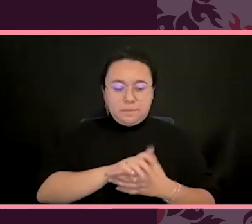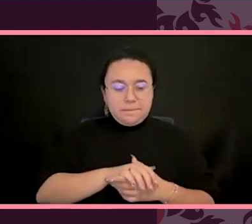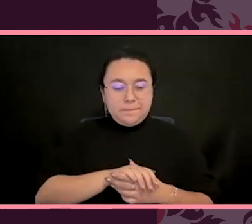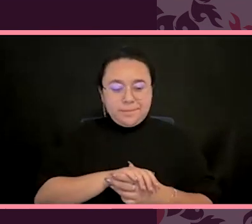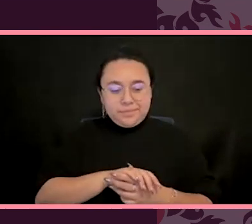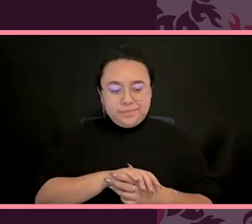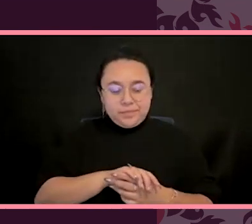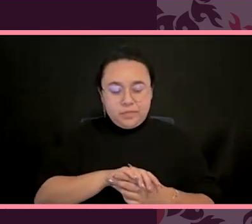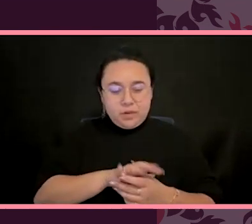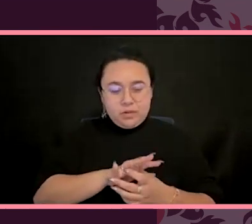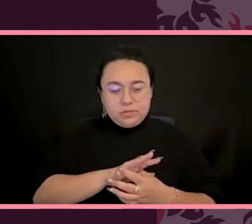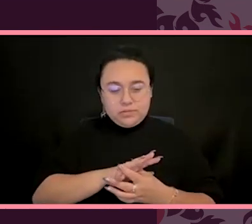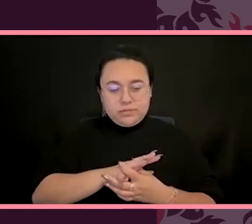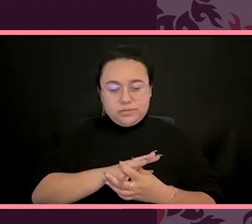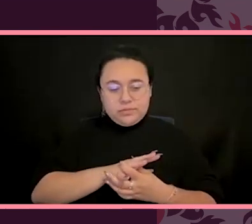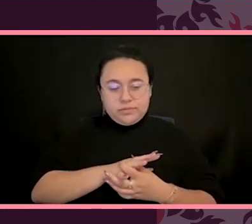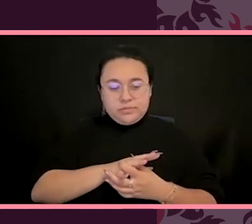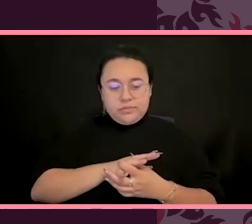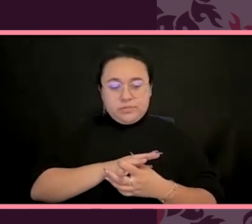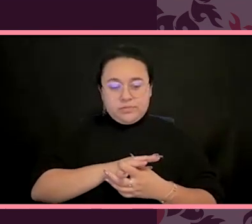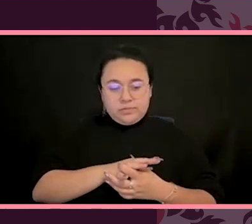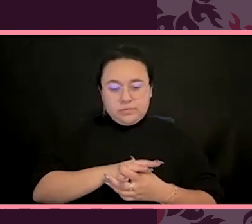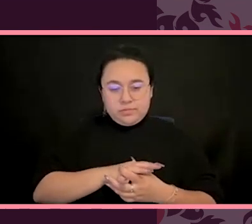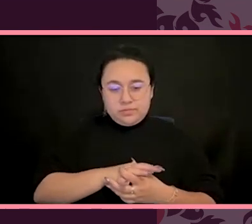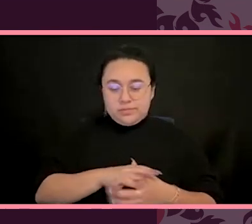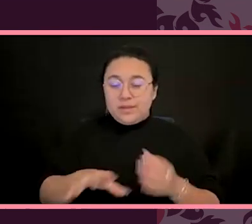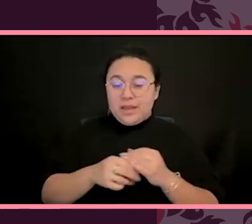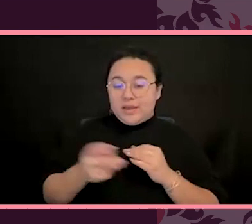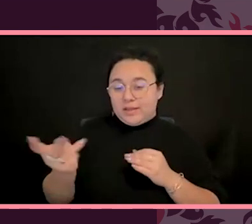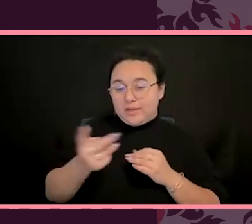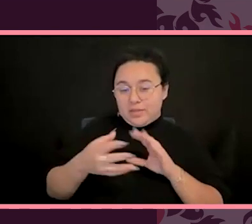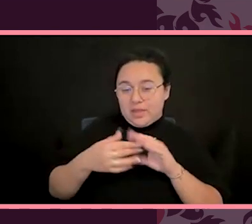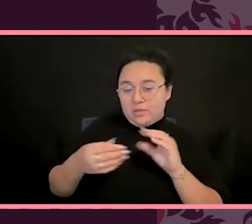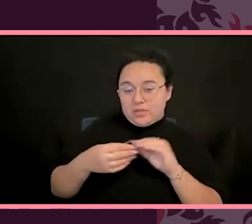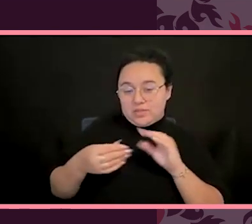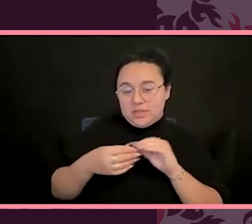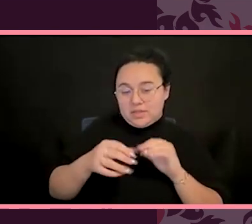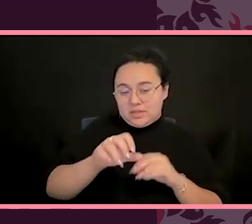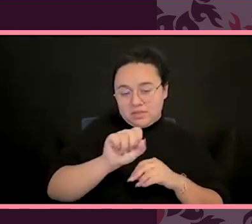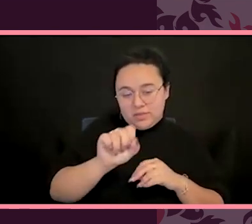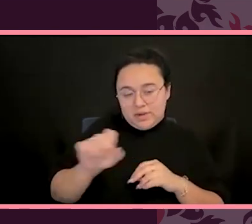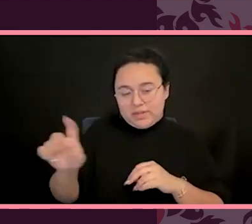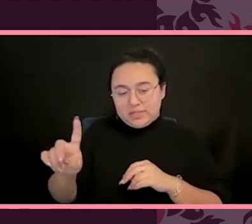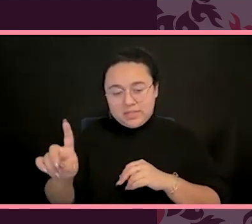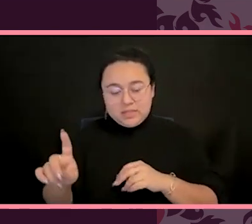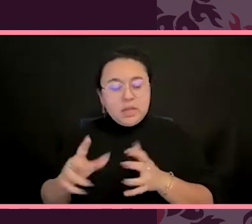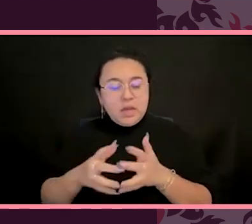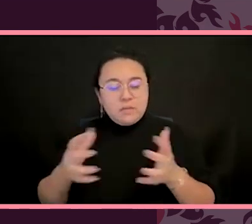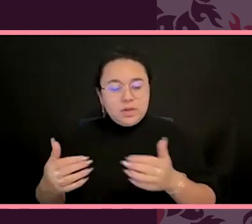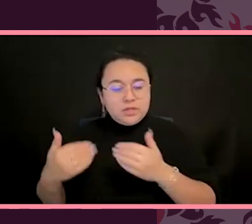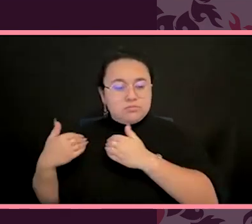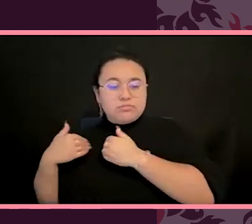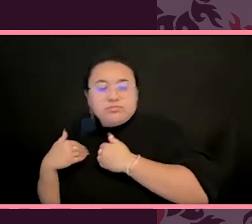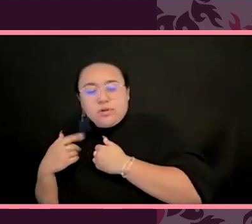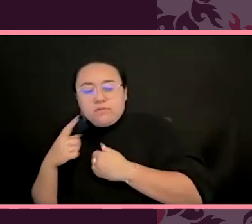I think that, you know, just adding to what Serenity and Destiny were saying, there's one other piece that I think a lot about is how much just falls on